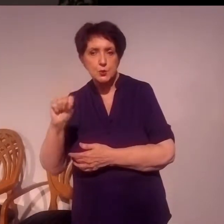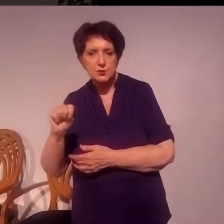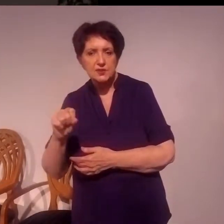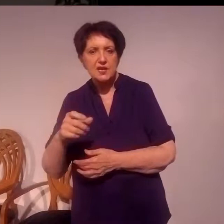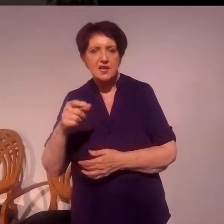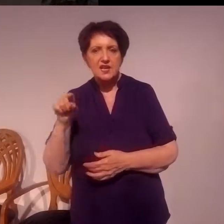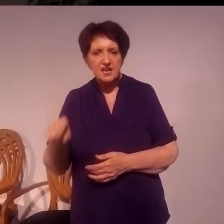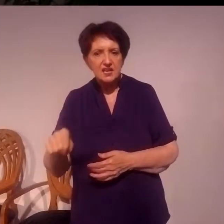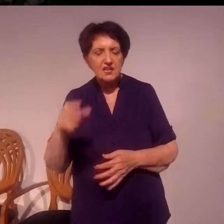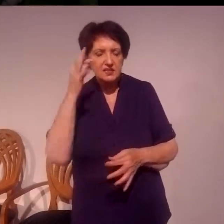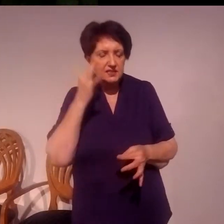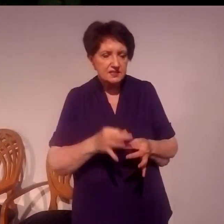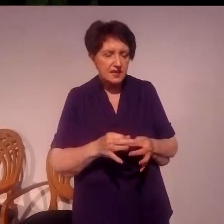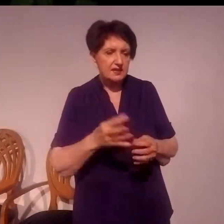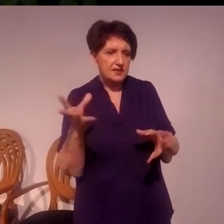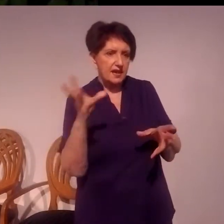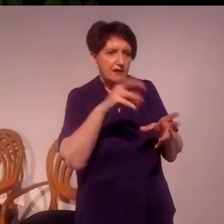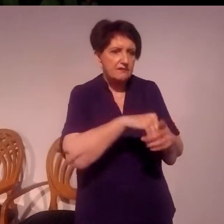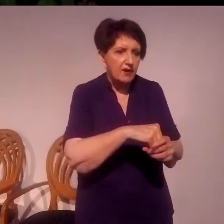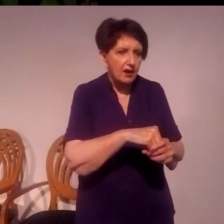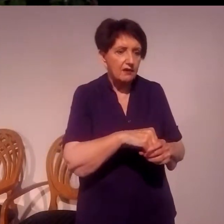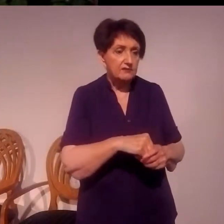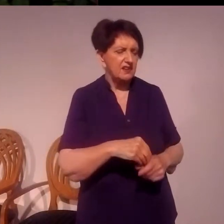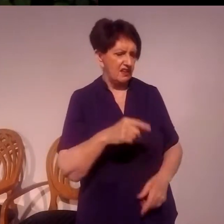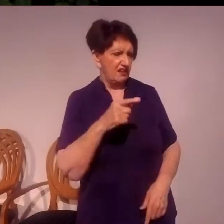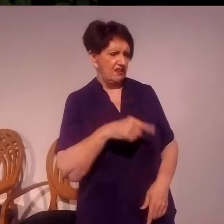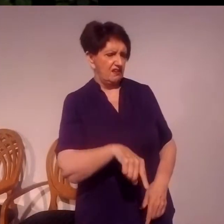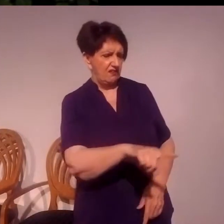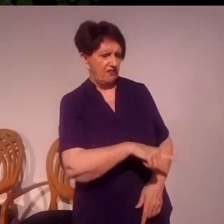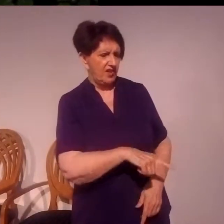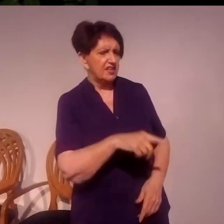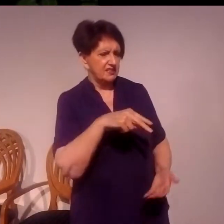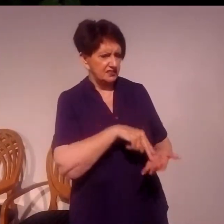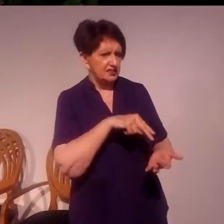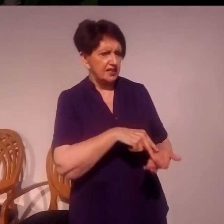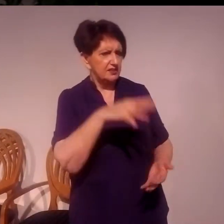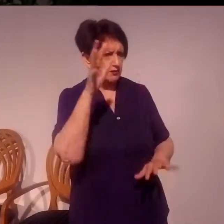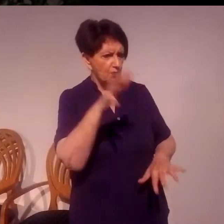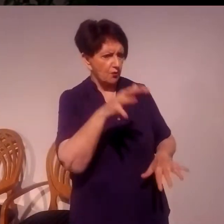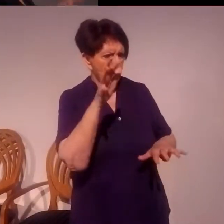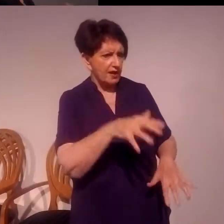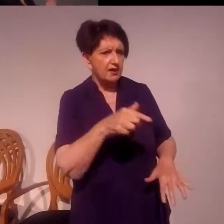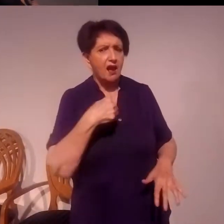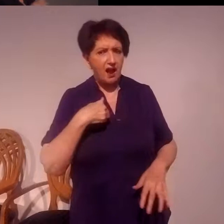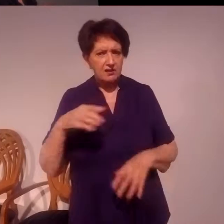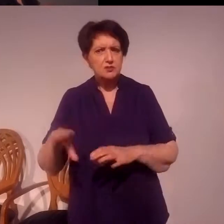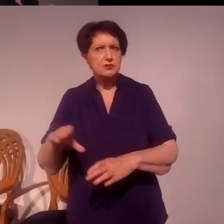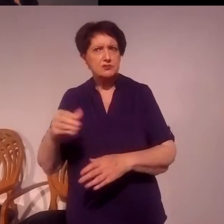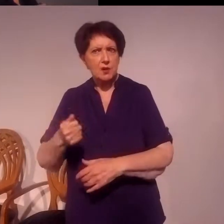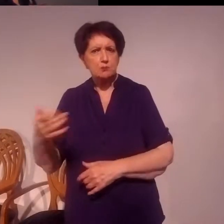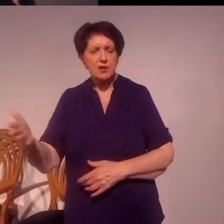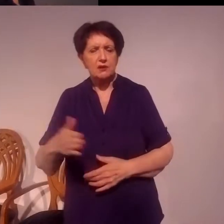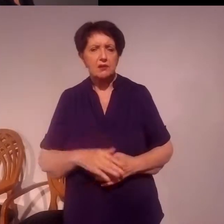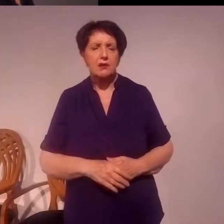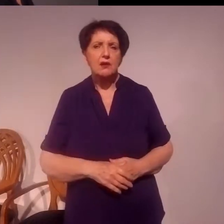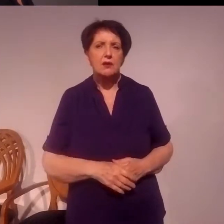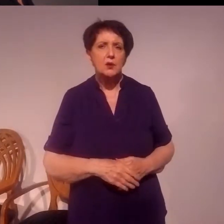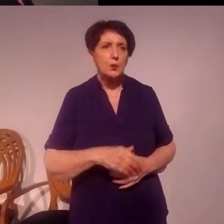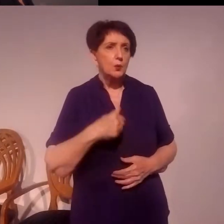got involved in, because he thought, if those 40 women can stand out in the rain, by gosh, I can do something. We don't